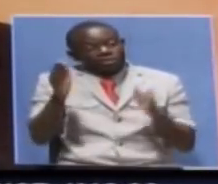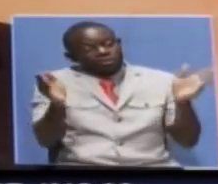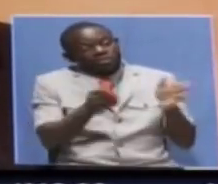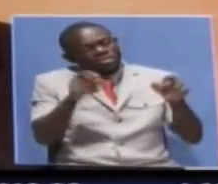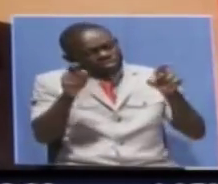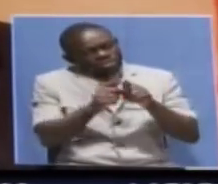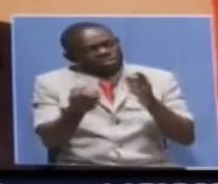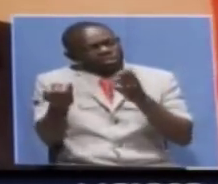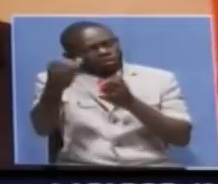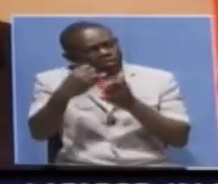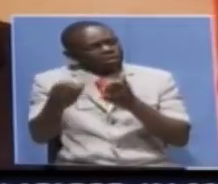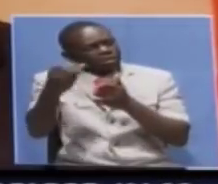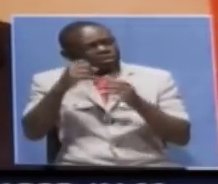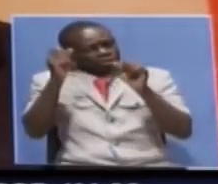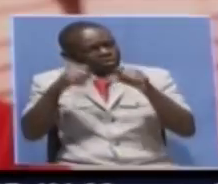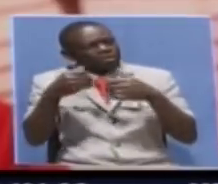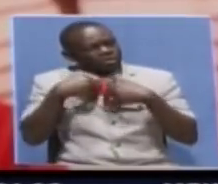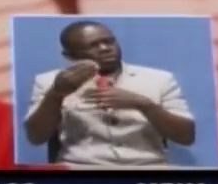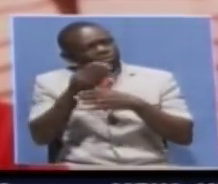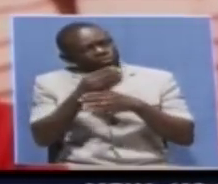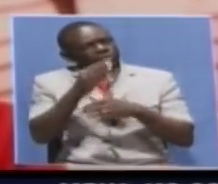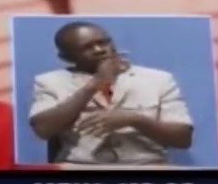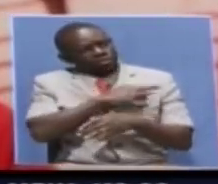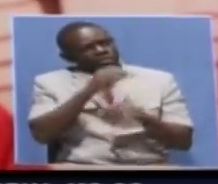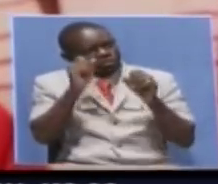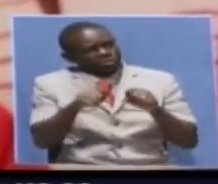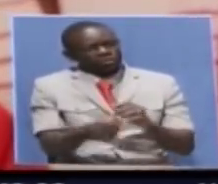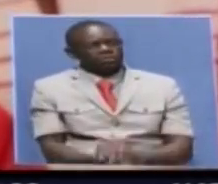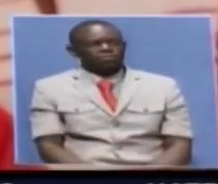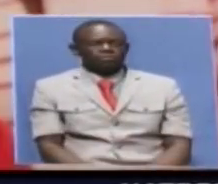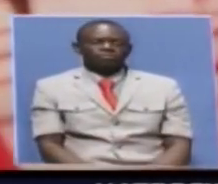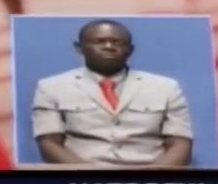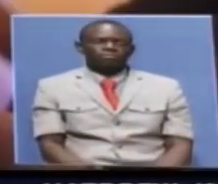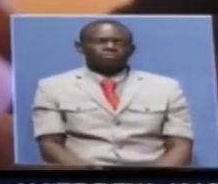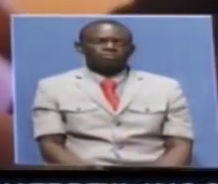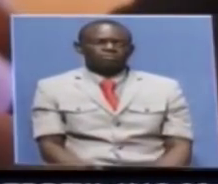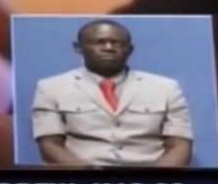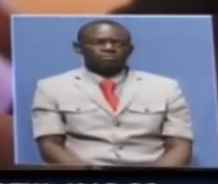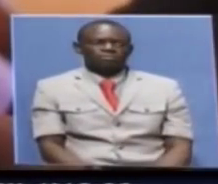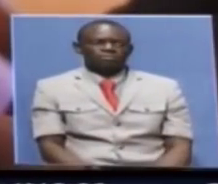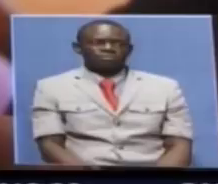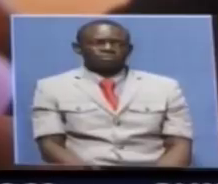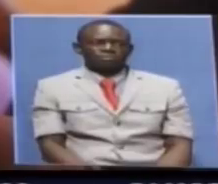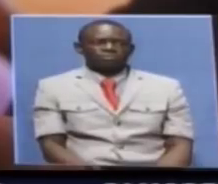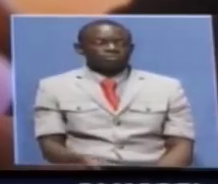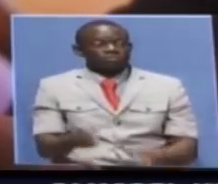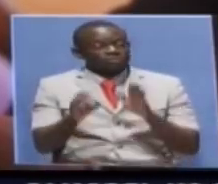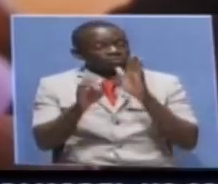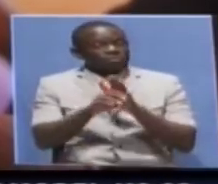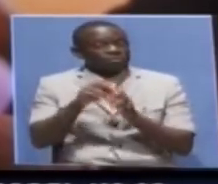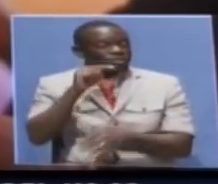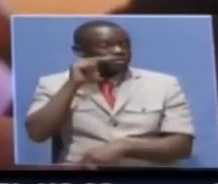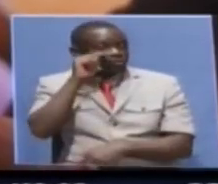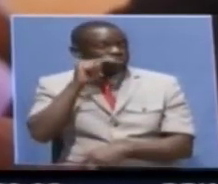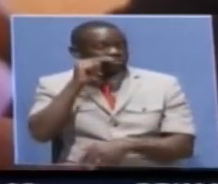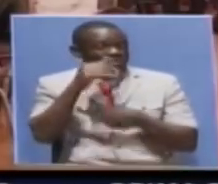to create more jobs for other youths. If you look behind and look at Nigeria, the film industry contributes